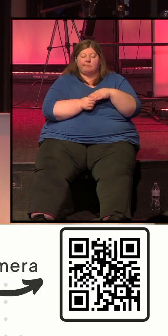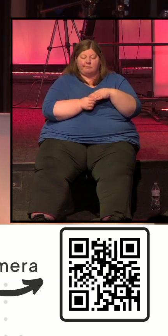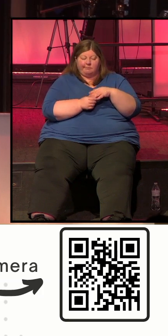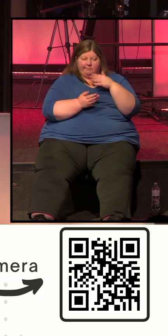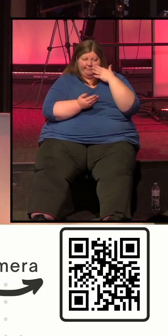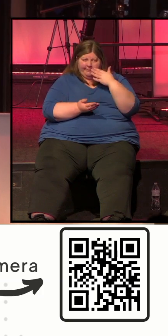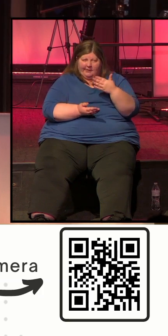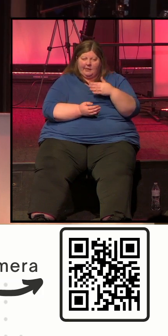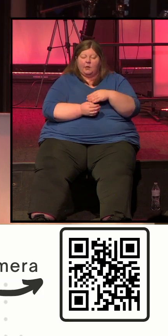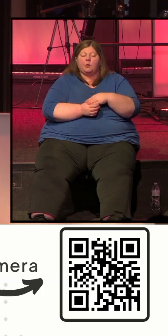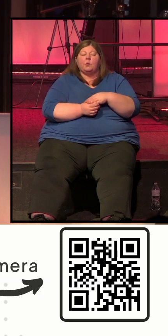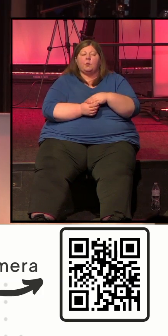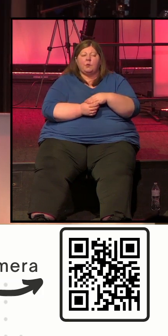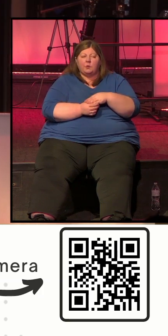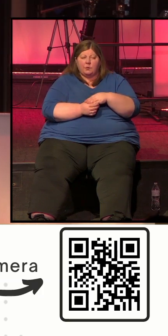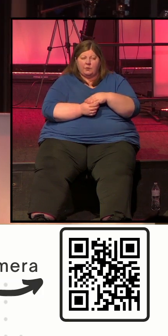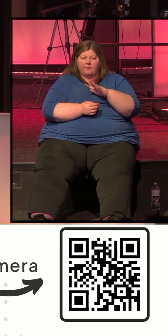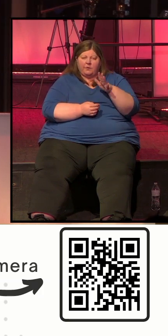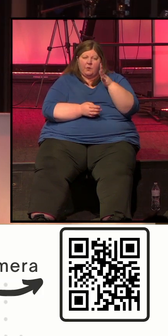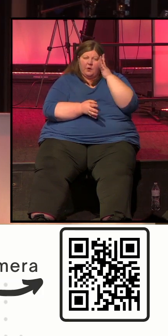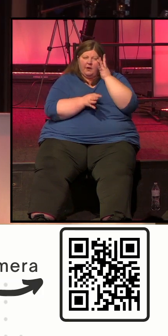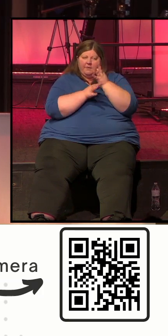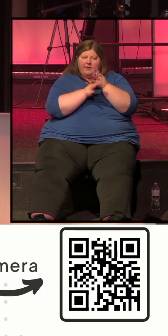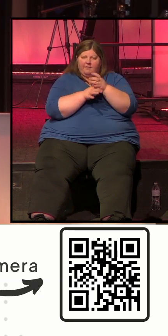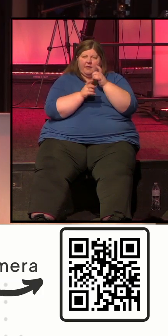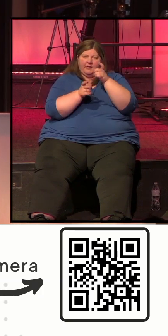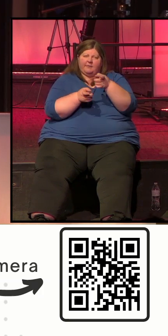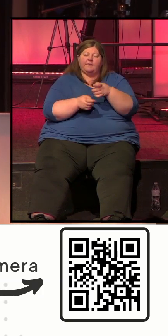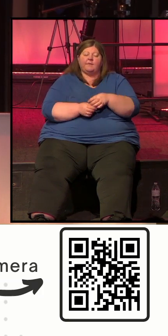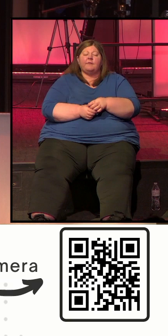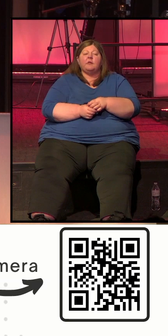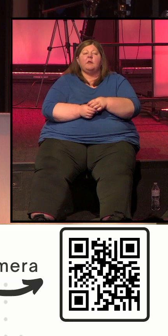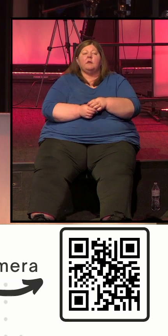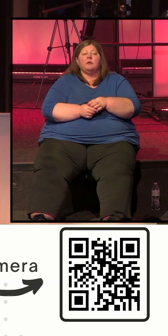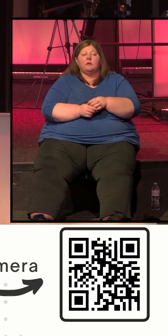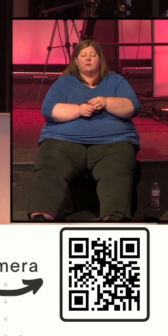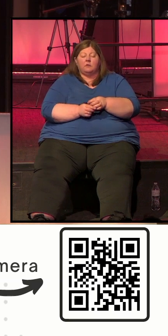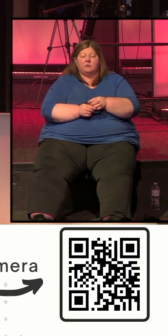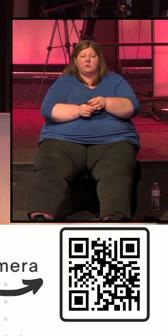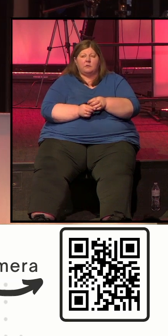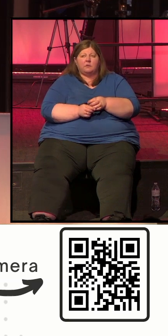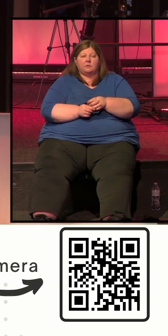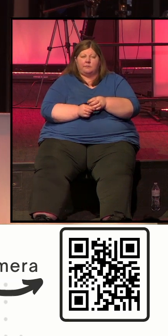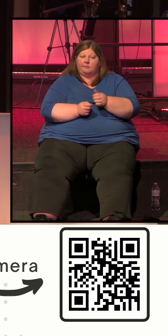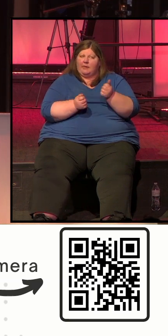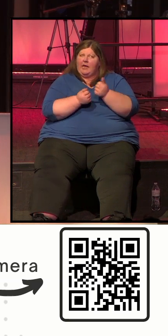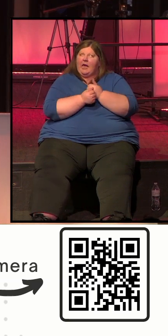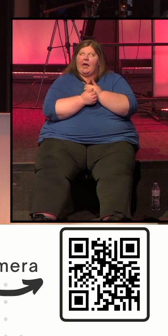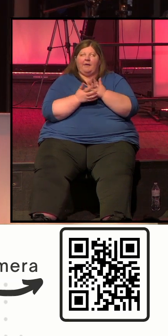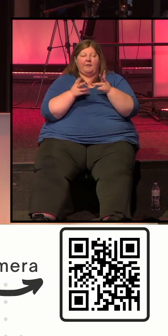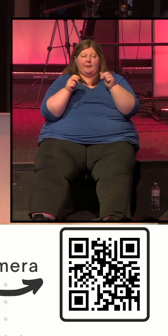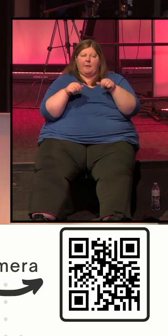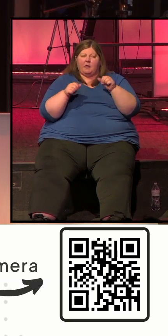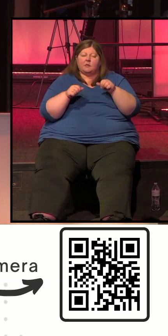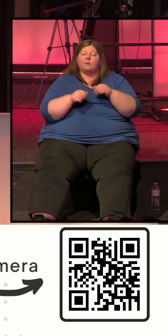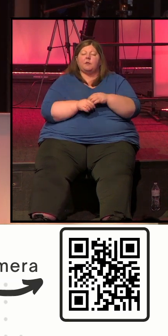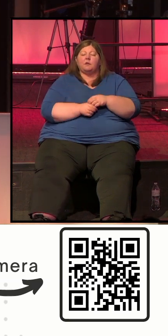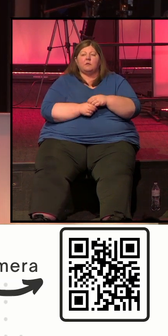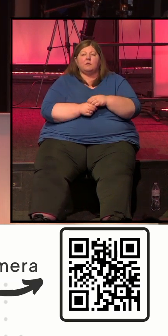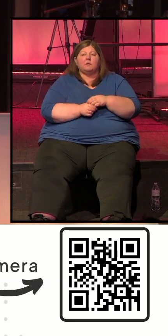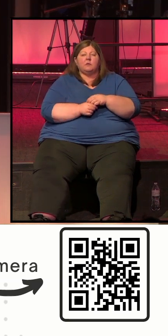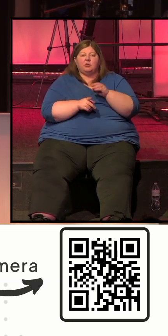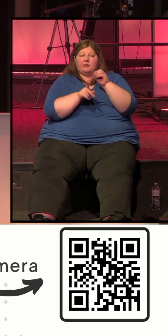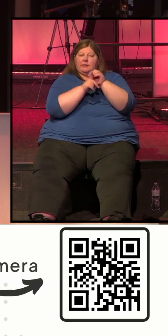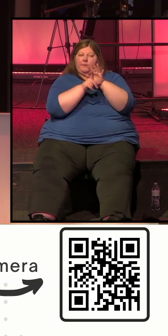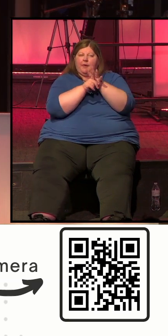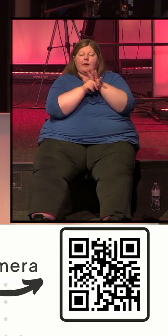you for the way you guys give and out of your obedience to God, out of your faithfulness to Him. It makes everything we do possible. And even just the impact